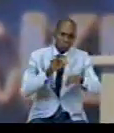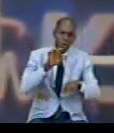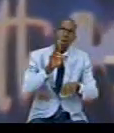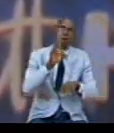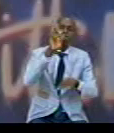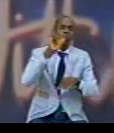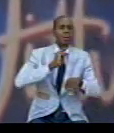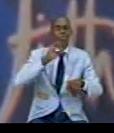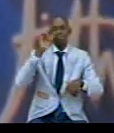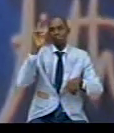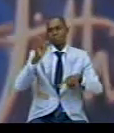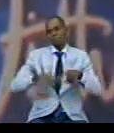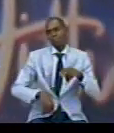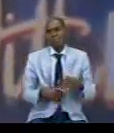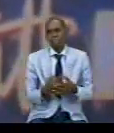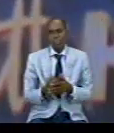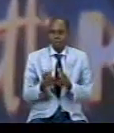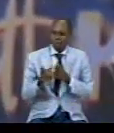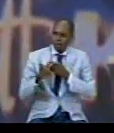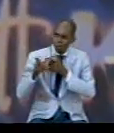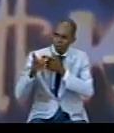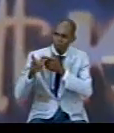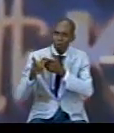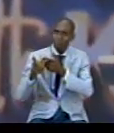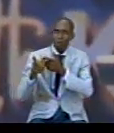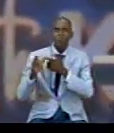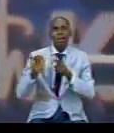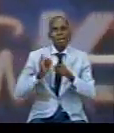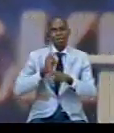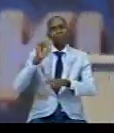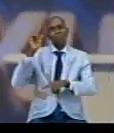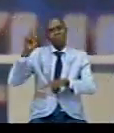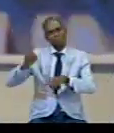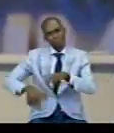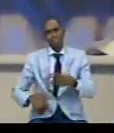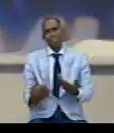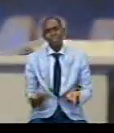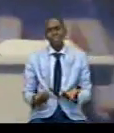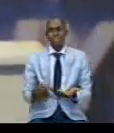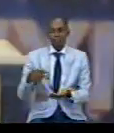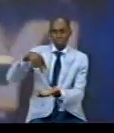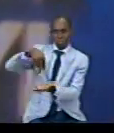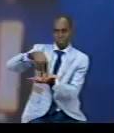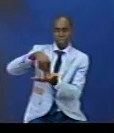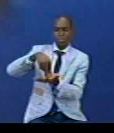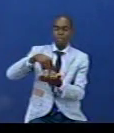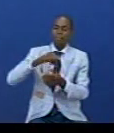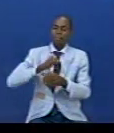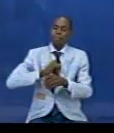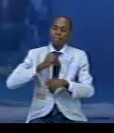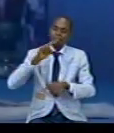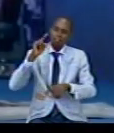cannot. Run, I cannot. Stand, I cannot.